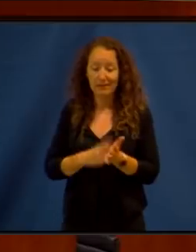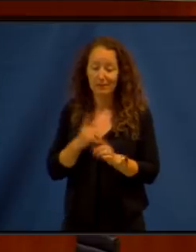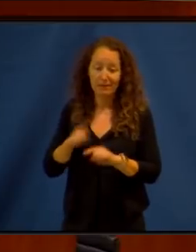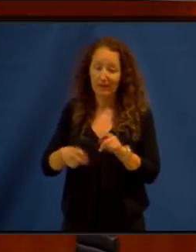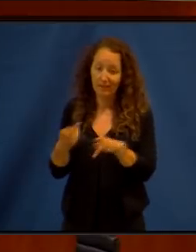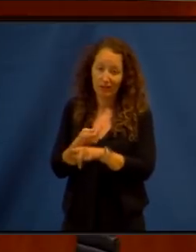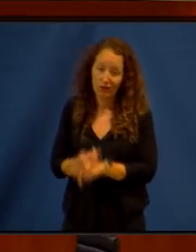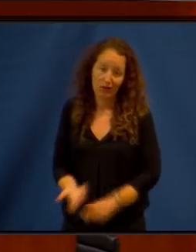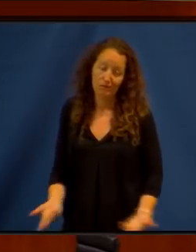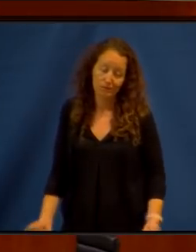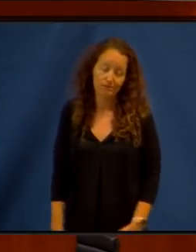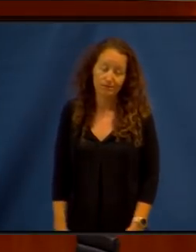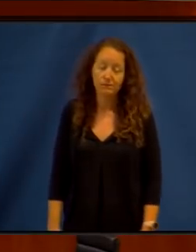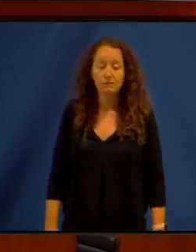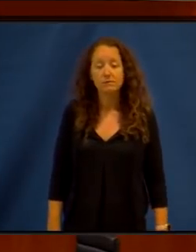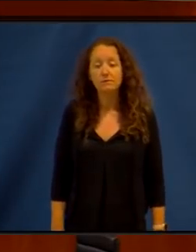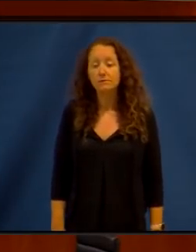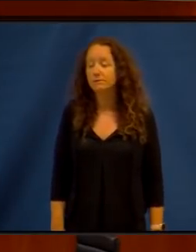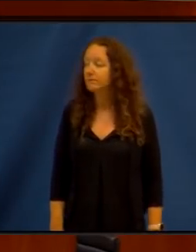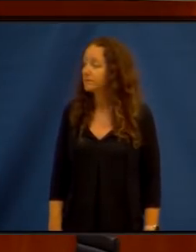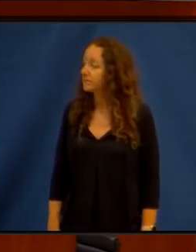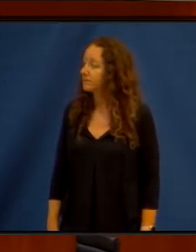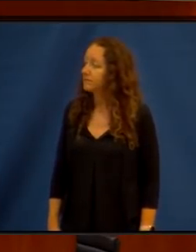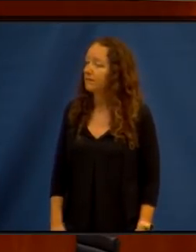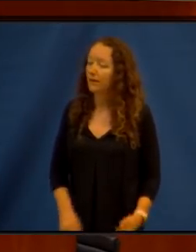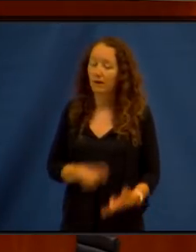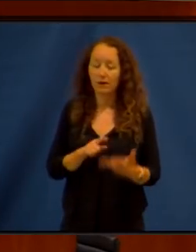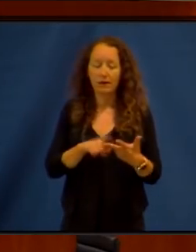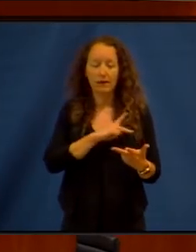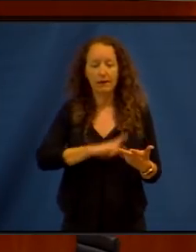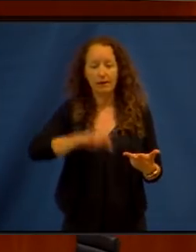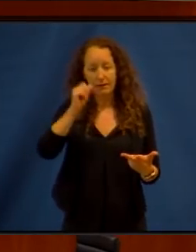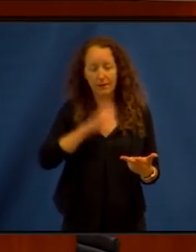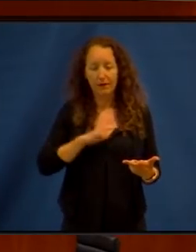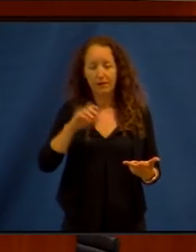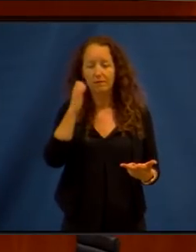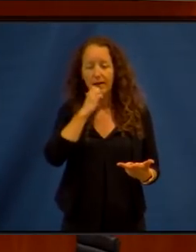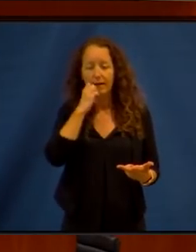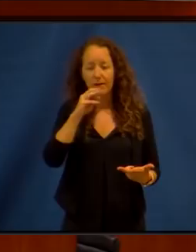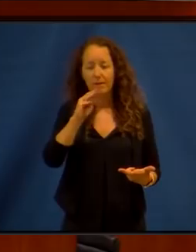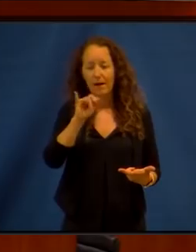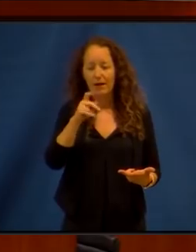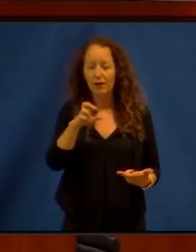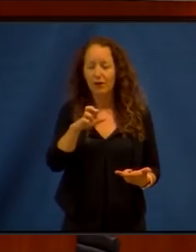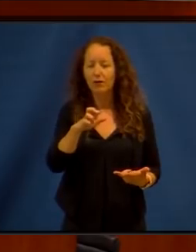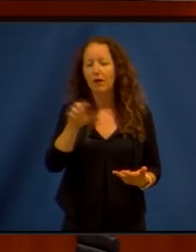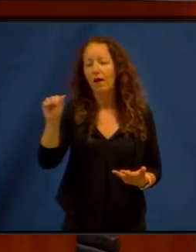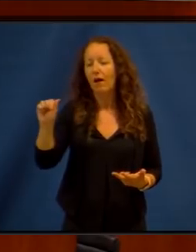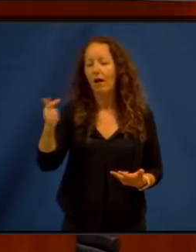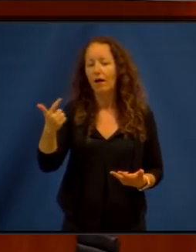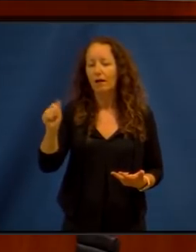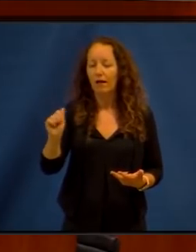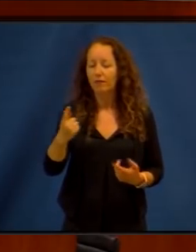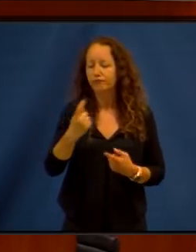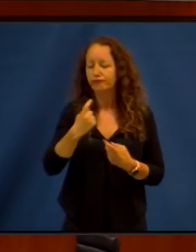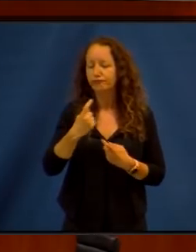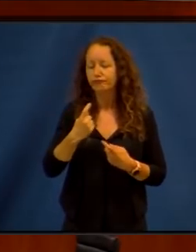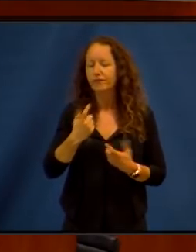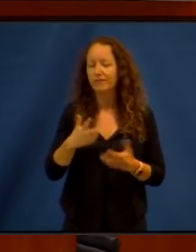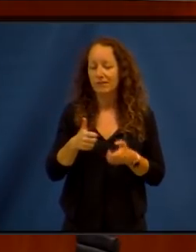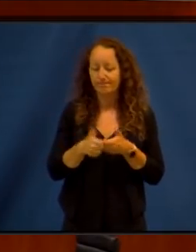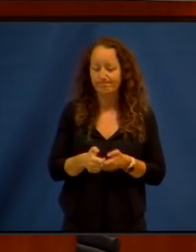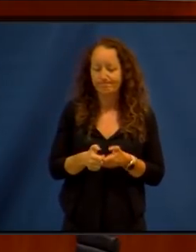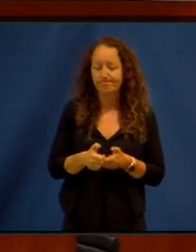All right. From the Daily Miner, AGA has submitted some questions for me. I'm going to go ahead in